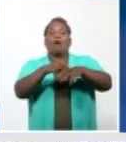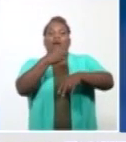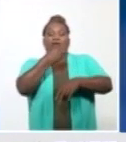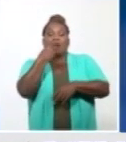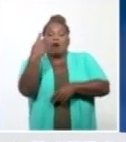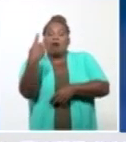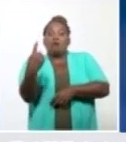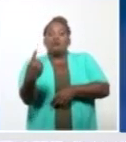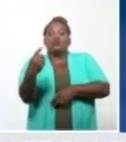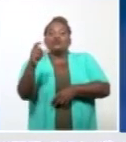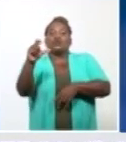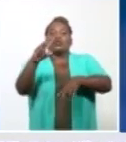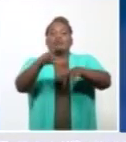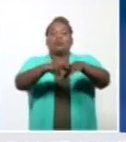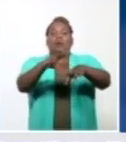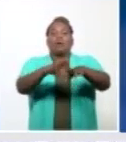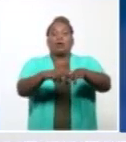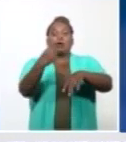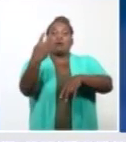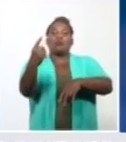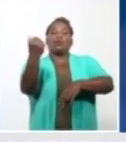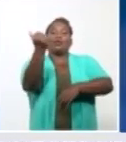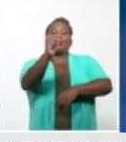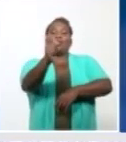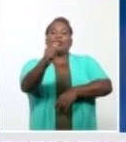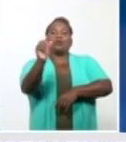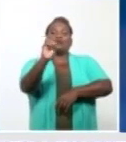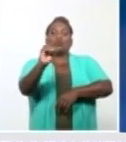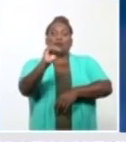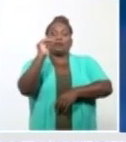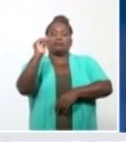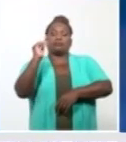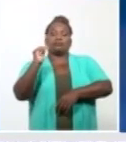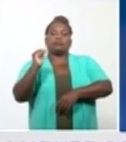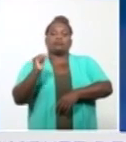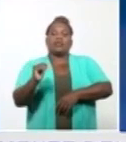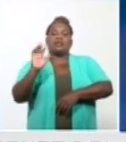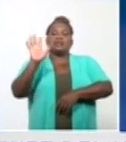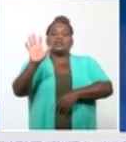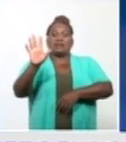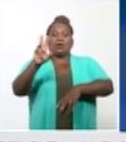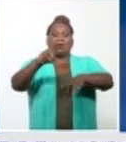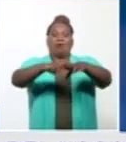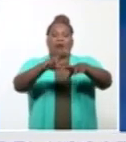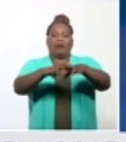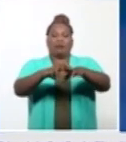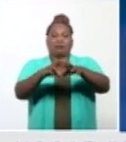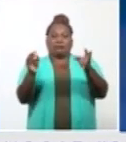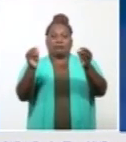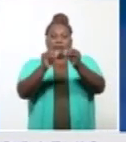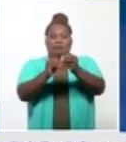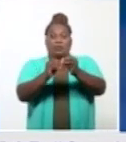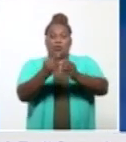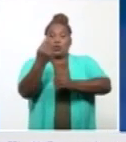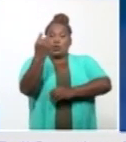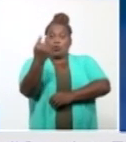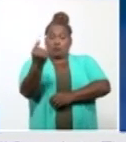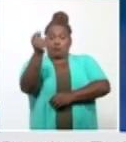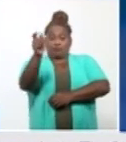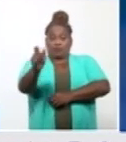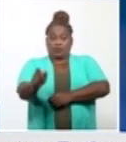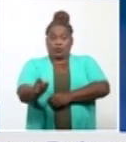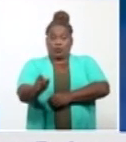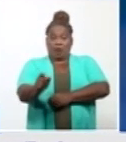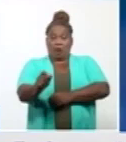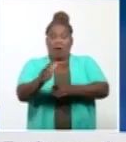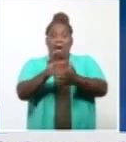Havana, 1 from Centro Havana, 1 from 10 de Octubre, which makes the 5 cases confirmed in Havana, and 1